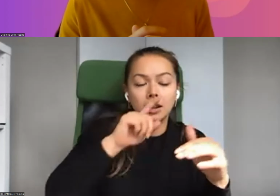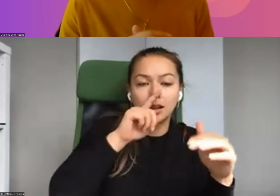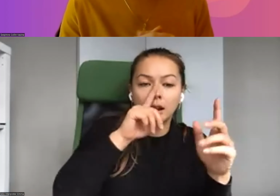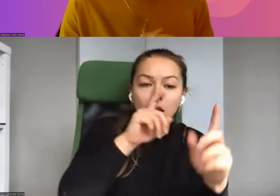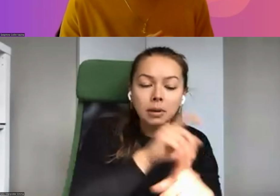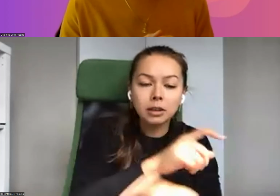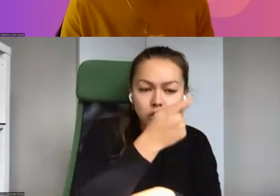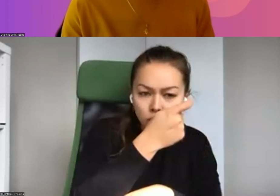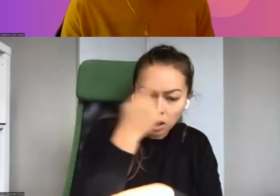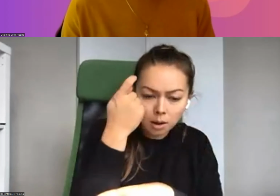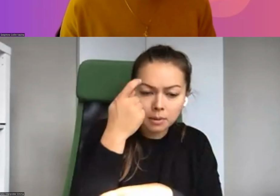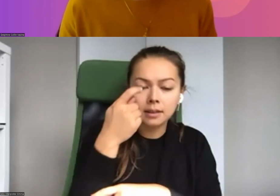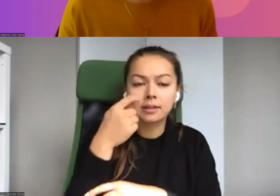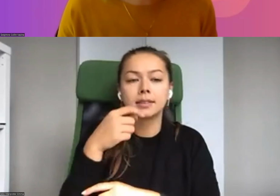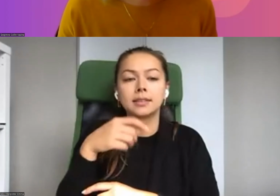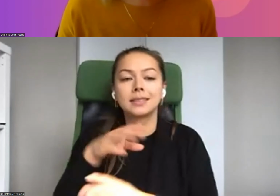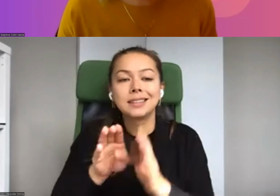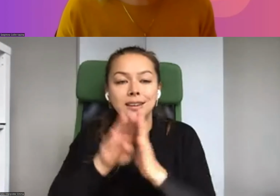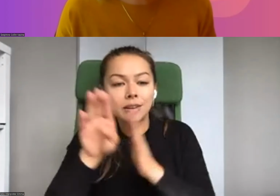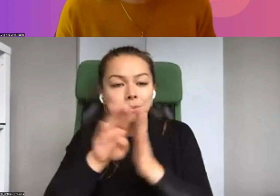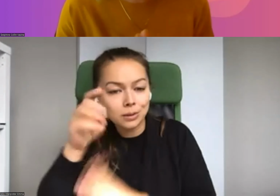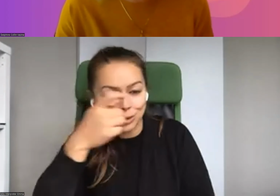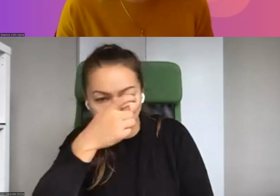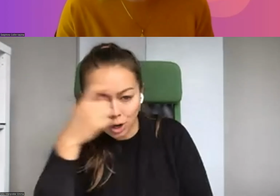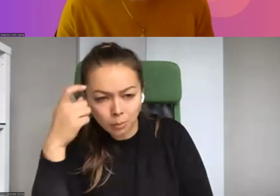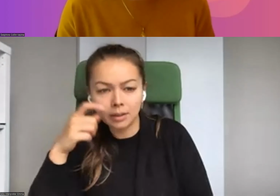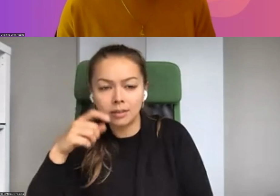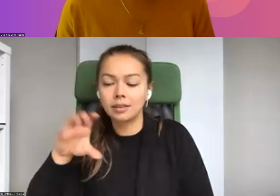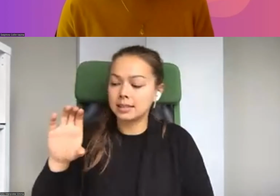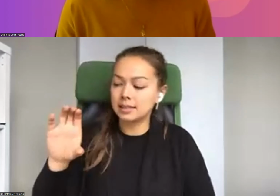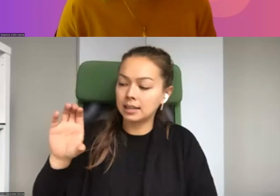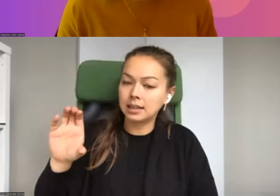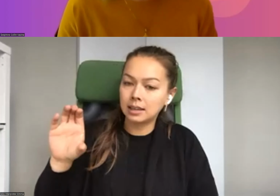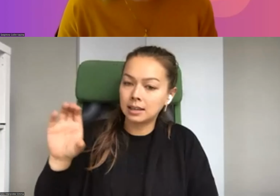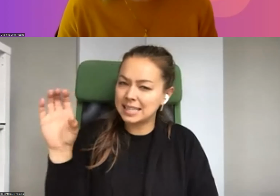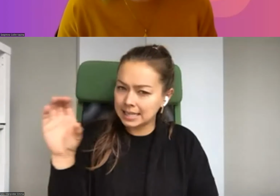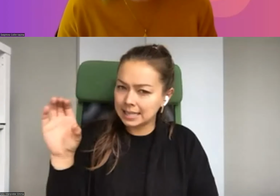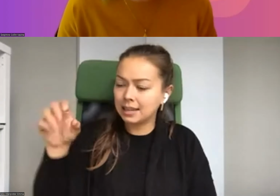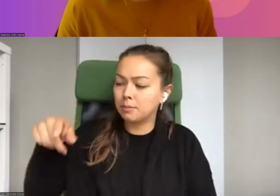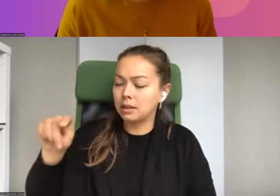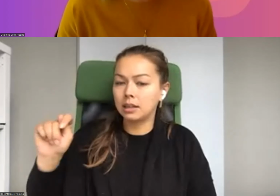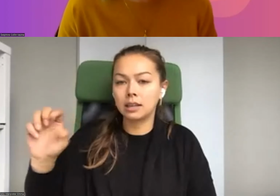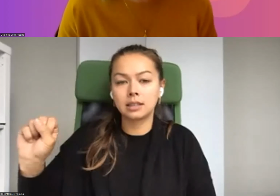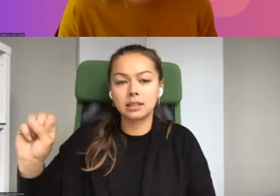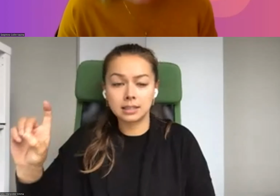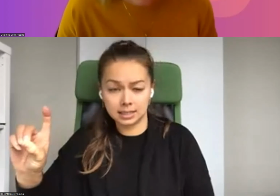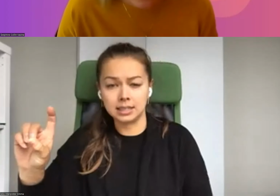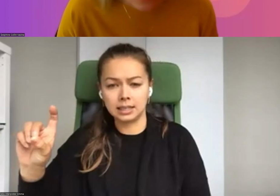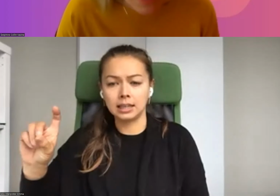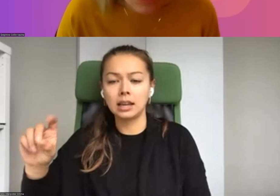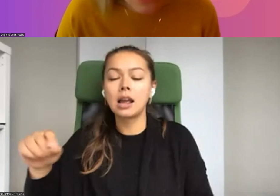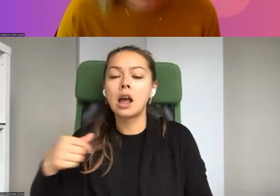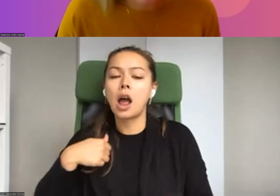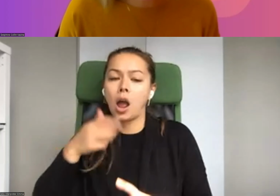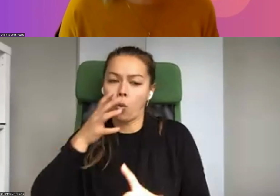so the CPTSD that we hear a lot about. So in 1 minute.